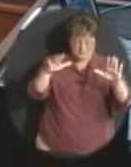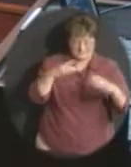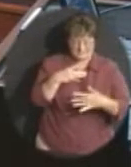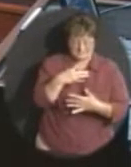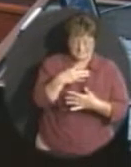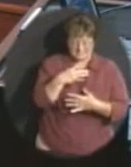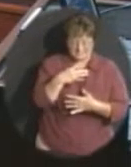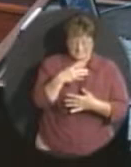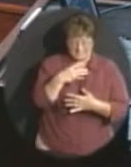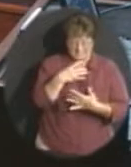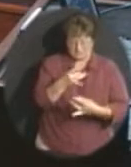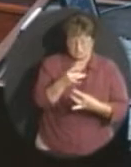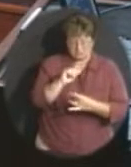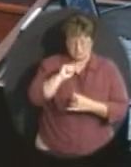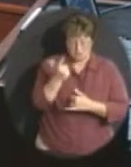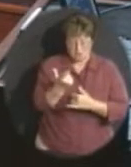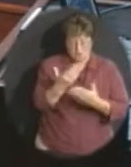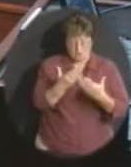and bargaining position.